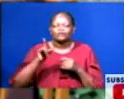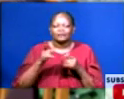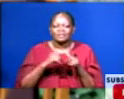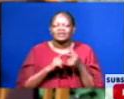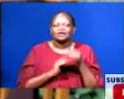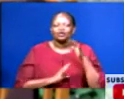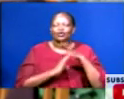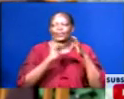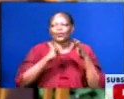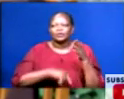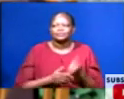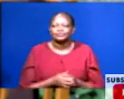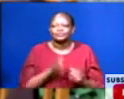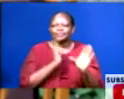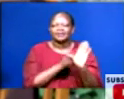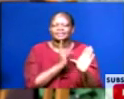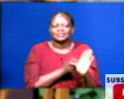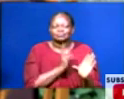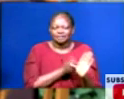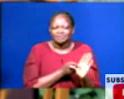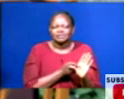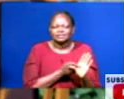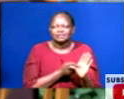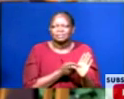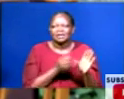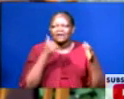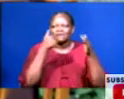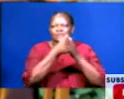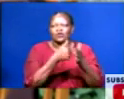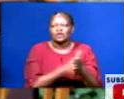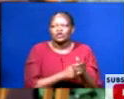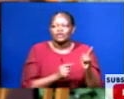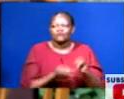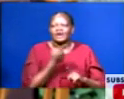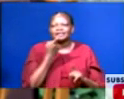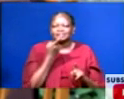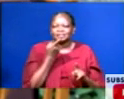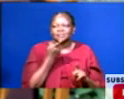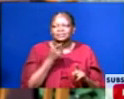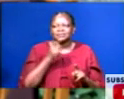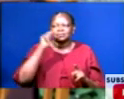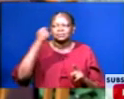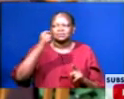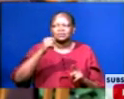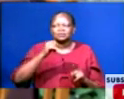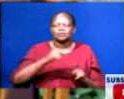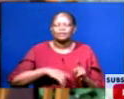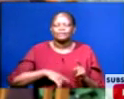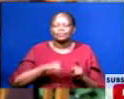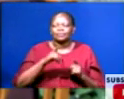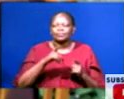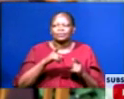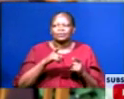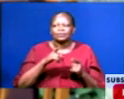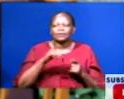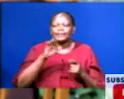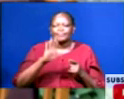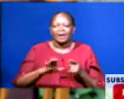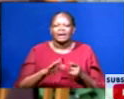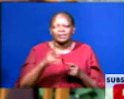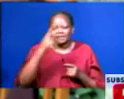would be his participation in the founding of the first ever Kenyan airpark, the Ole Airpark in